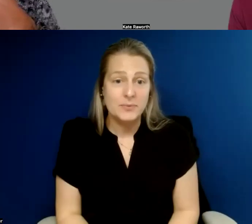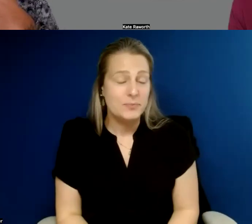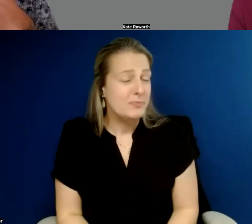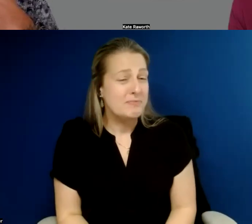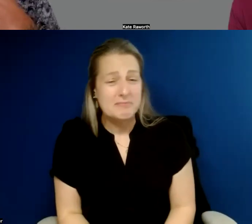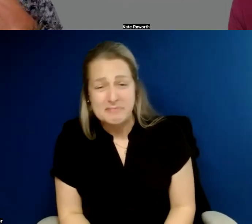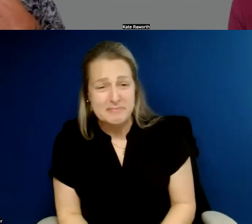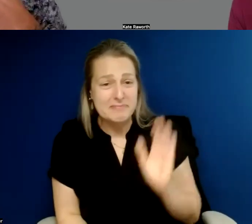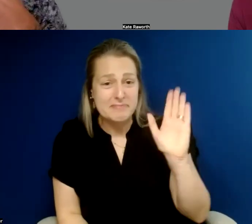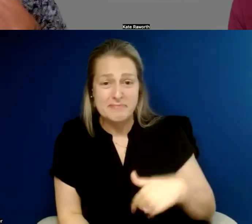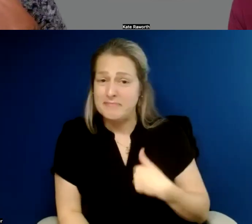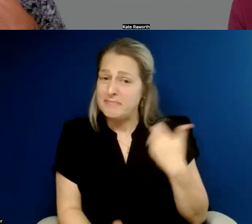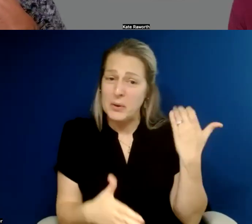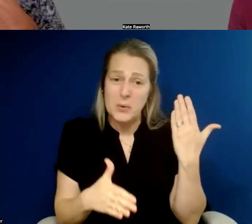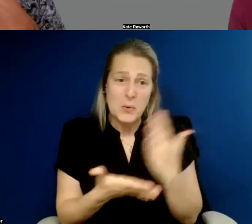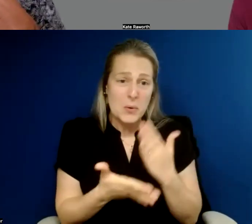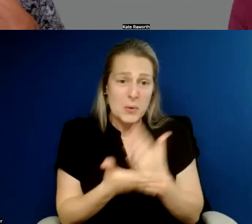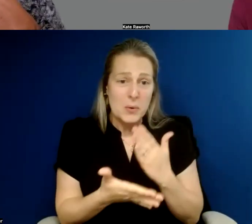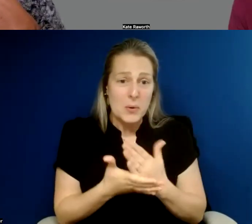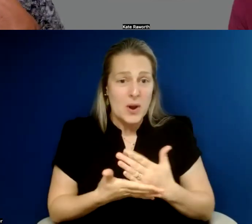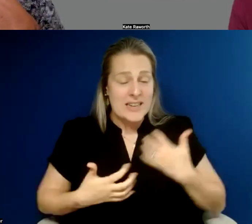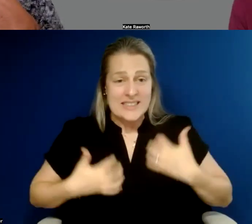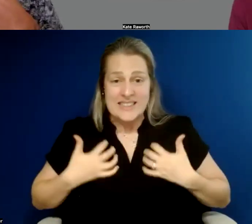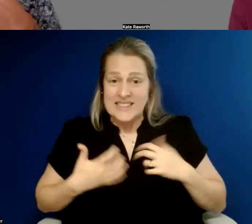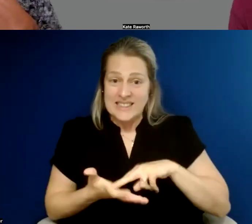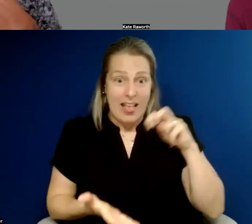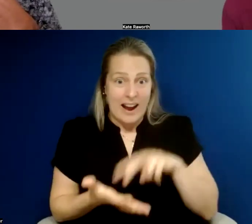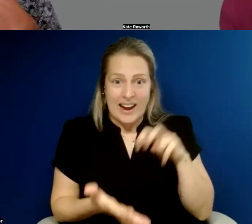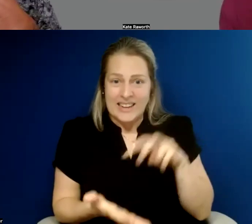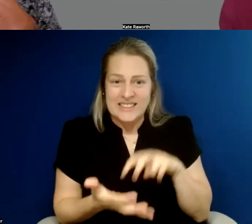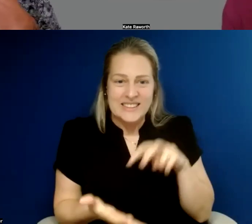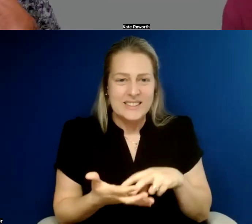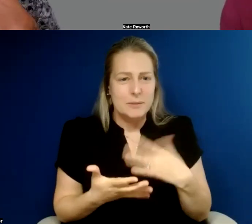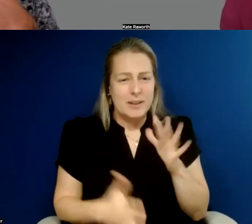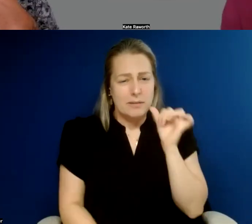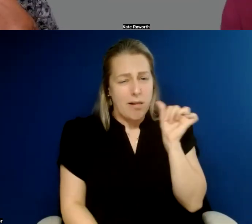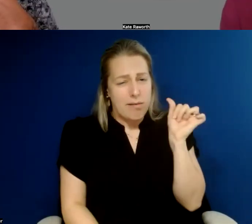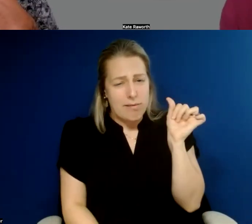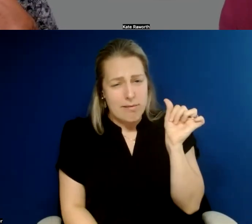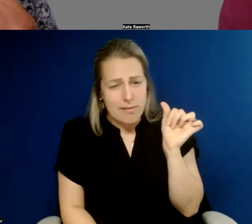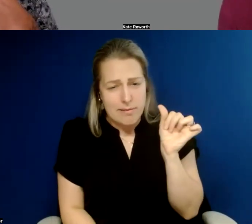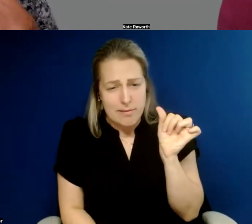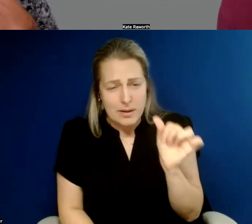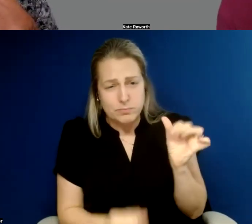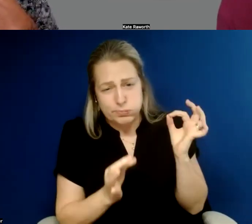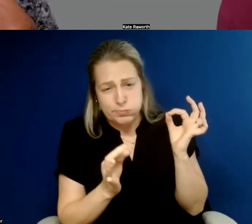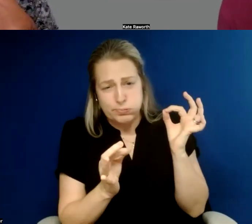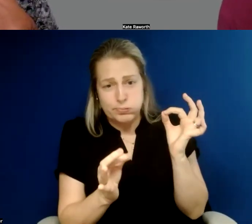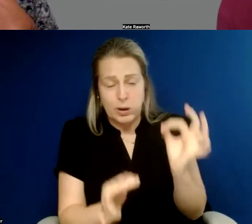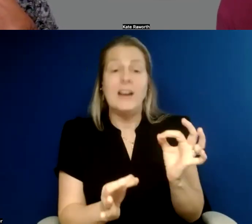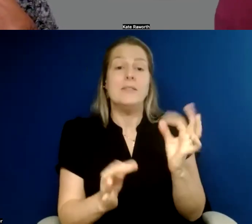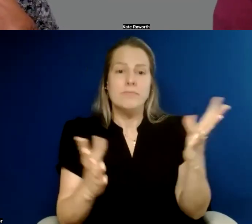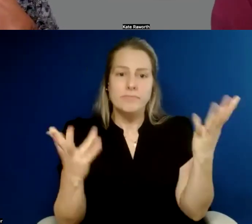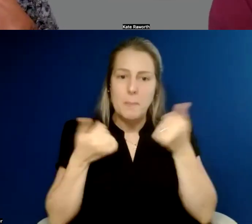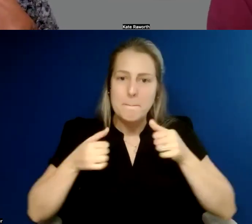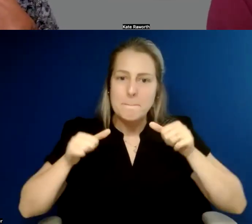too. It's been a long time coming, and the donut is in better shape than it's ever been, I think, and it's set